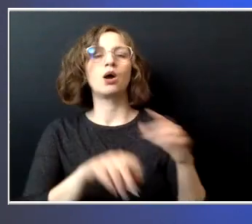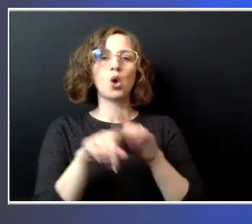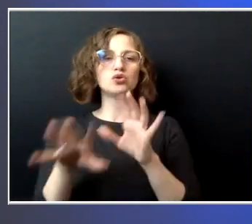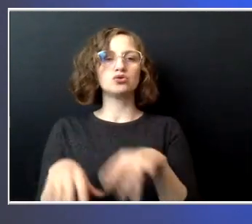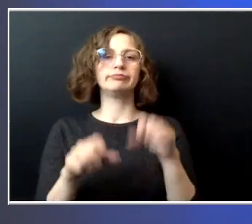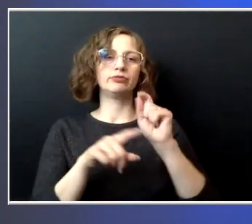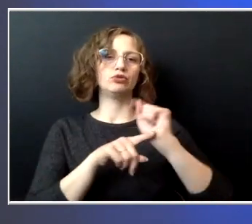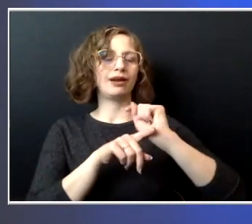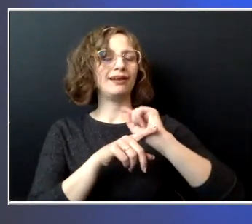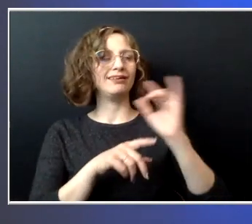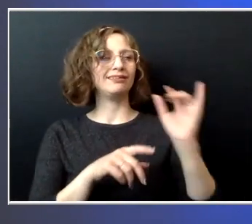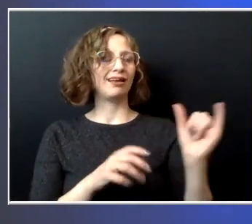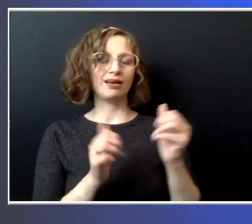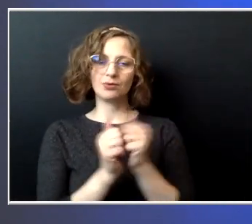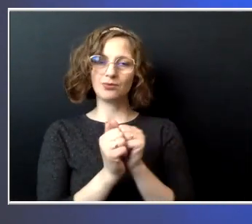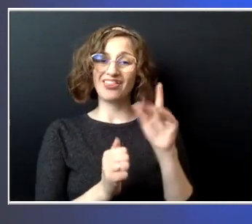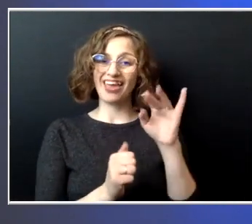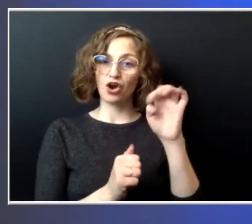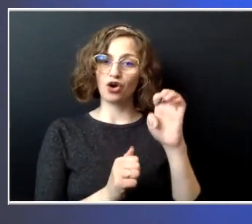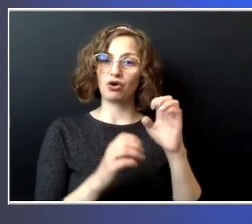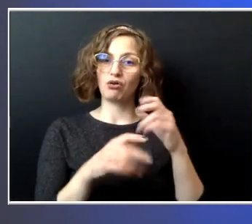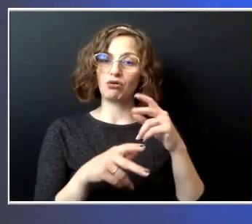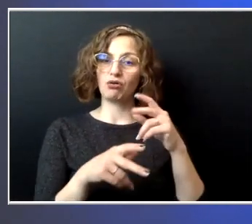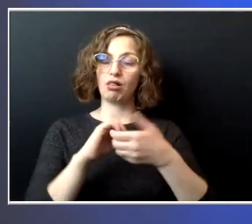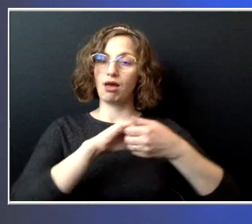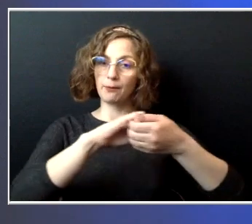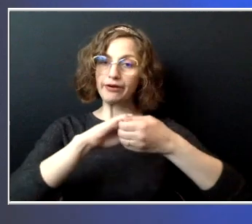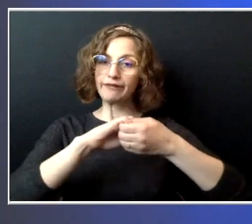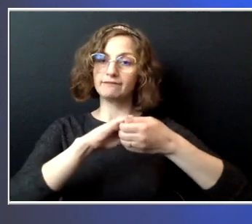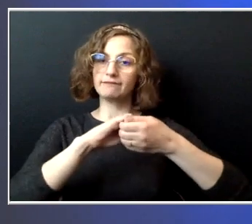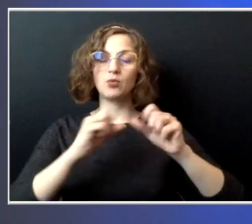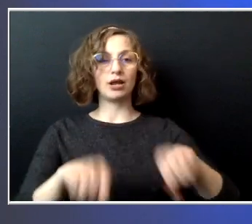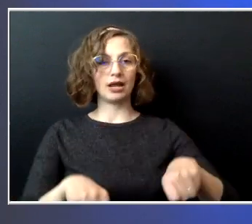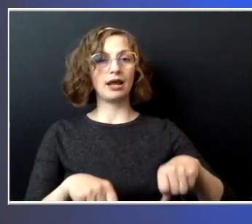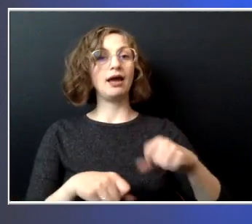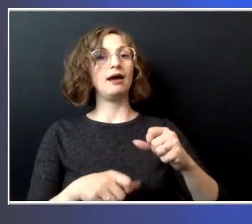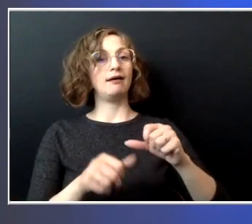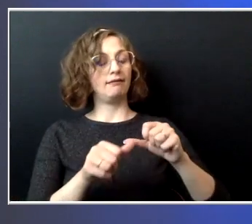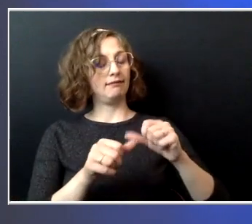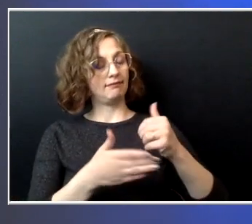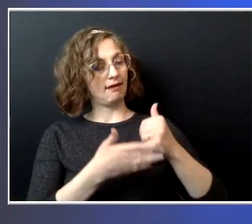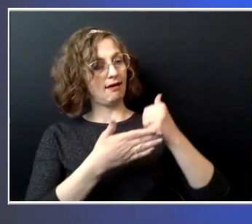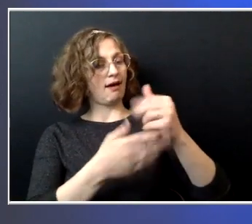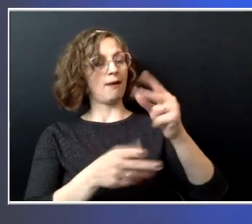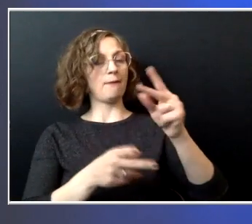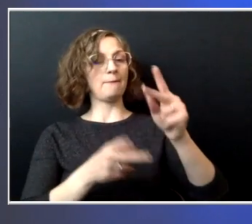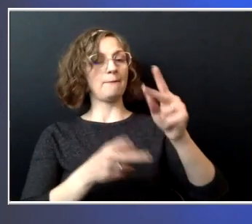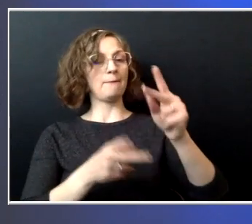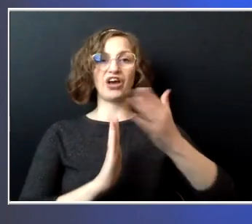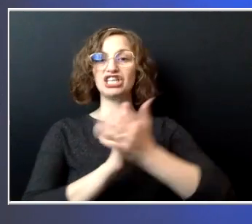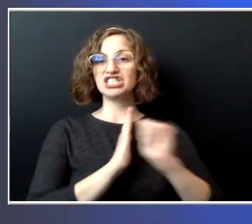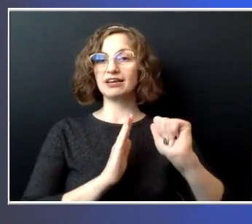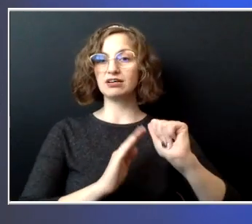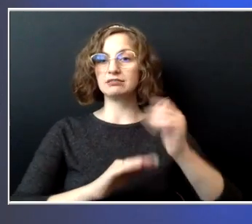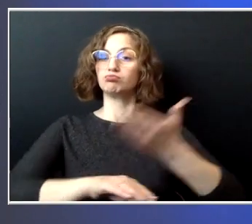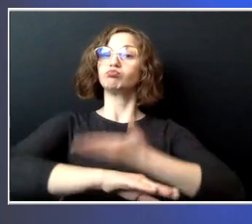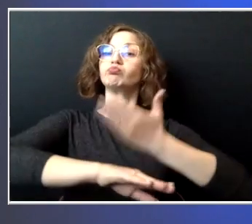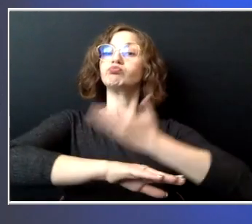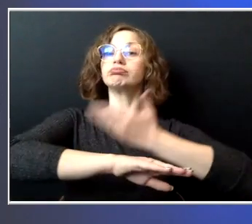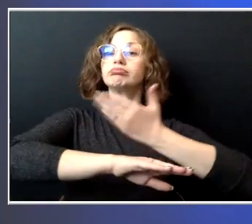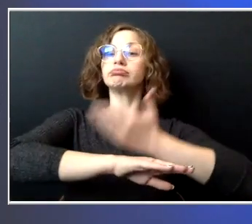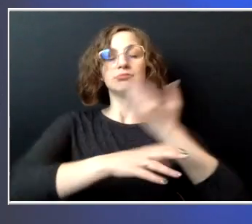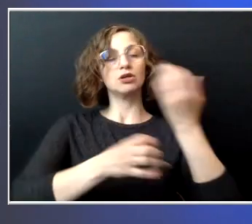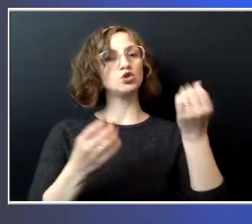Collaborative, we can take that and help keep some of the skills up and fresh for some of those out there delivering obstetrical care, maternal